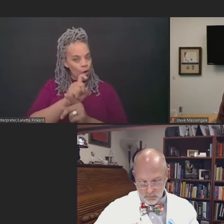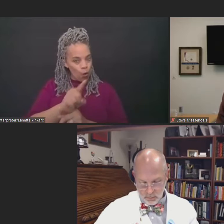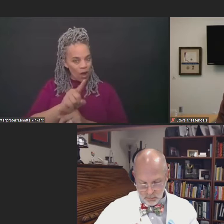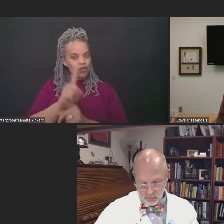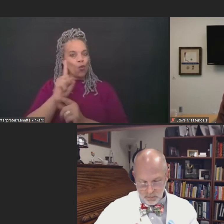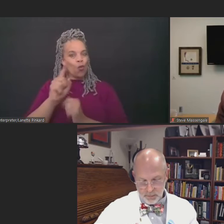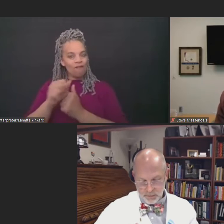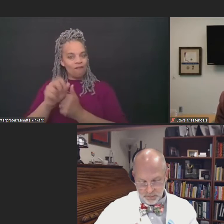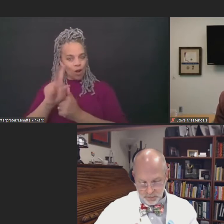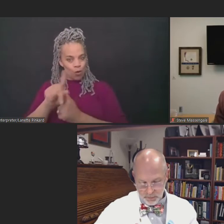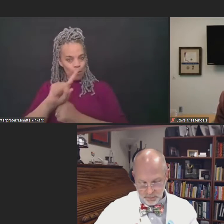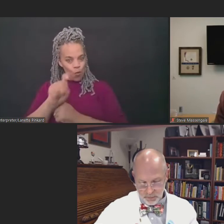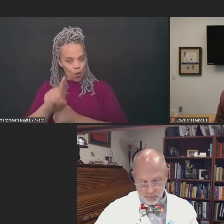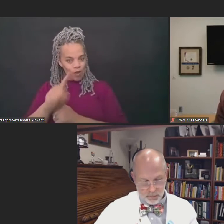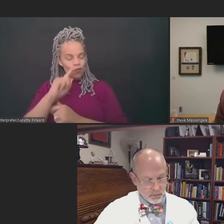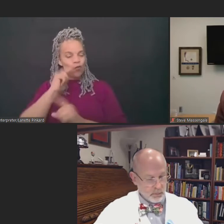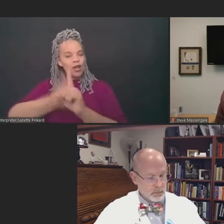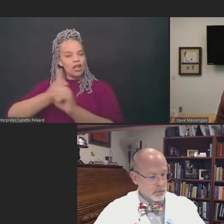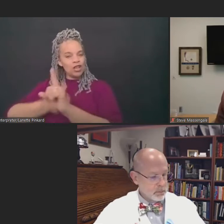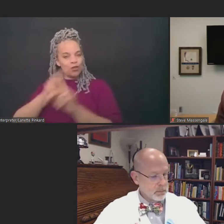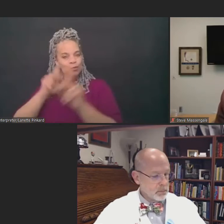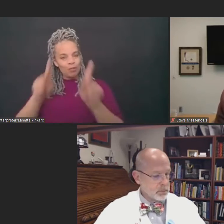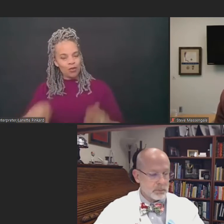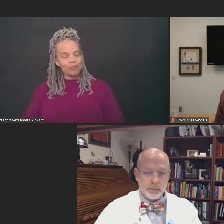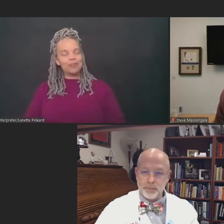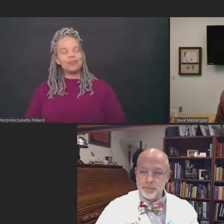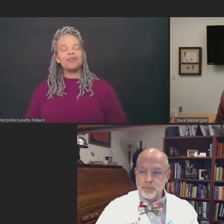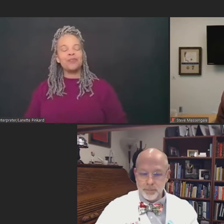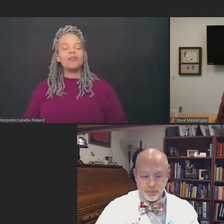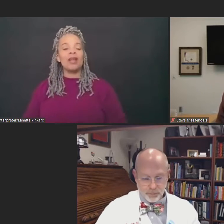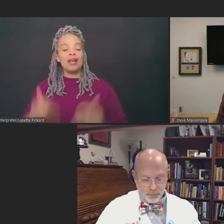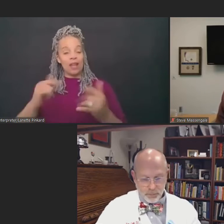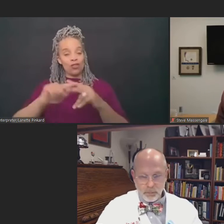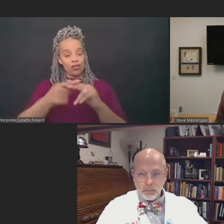follow-up question for each outlet. So we will start